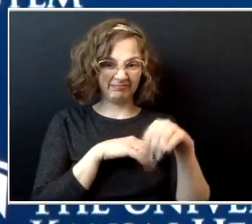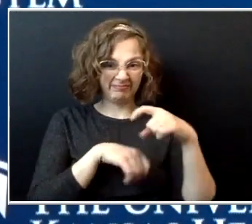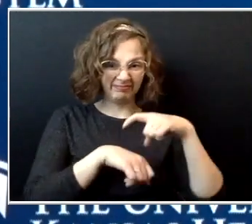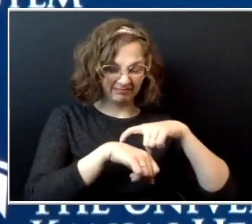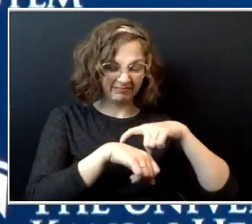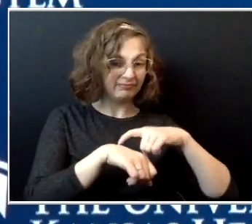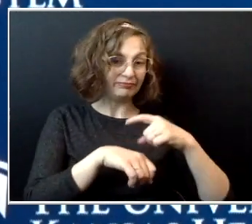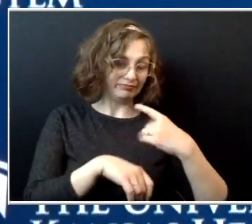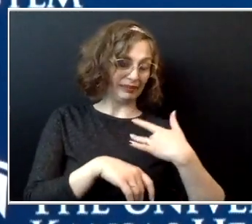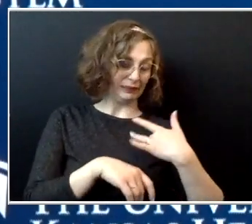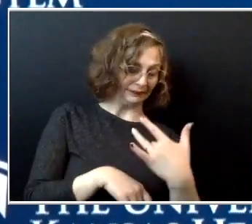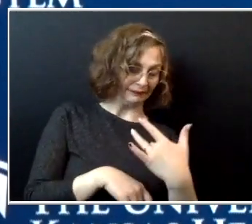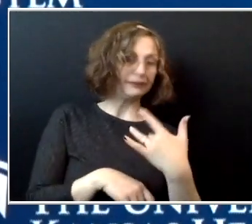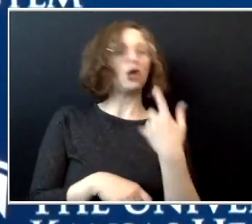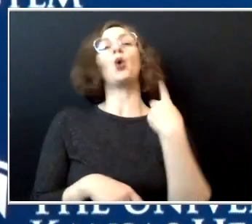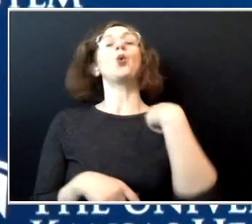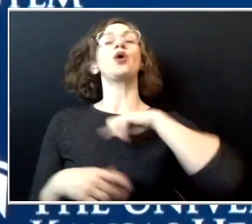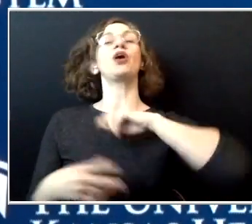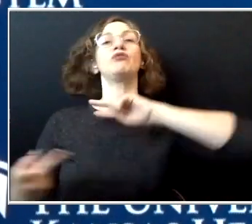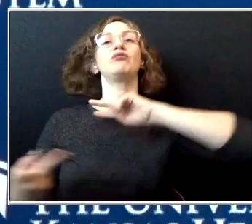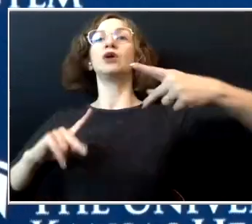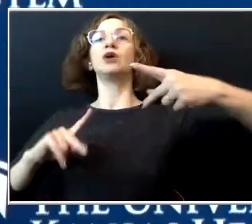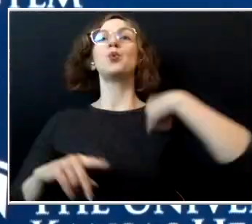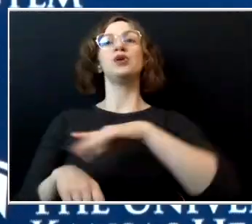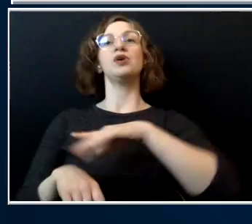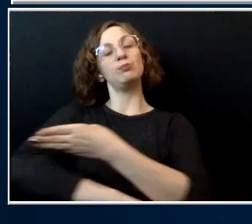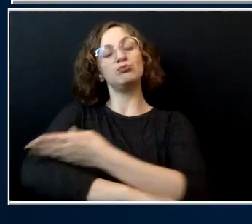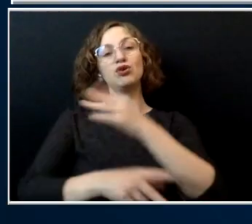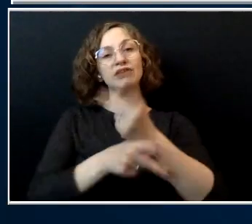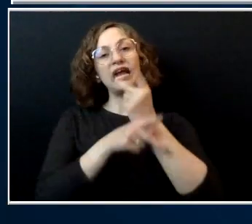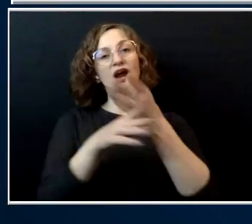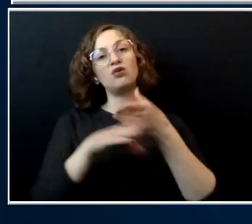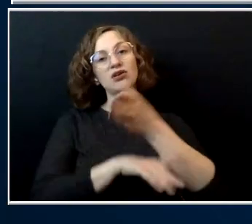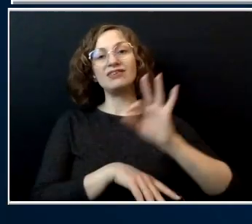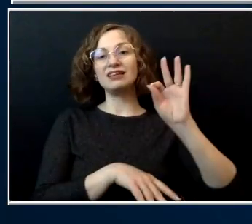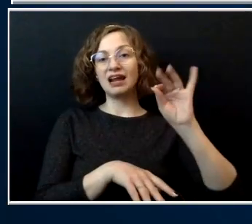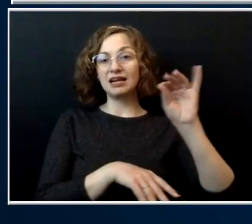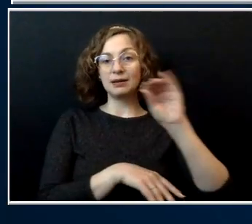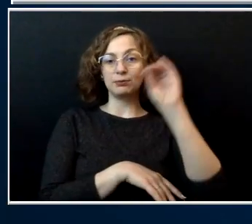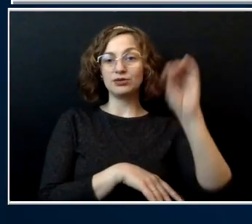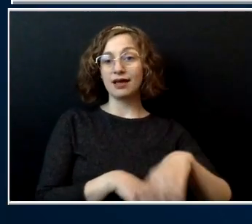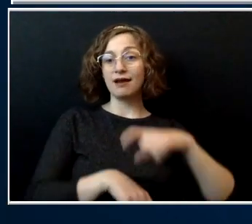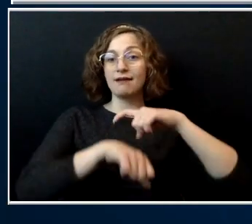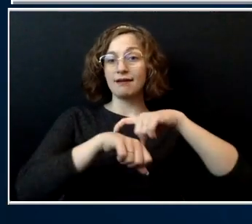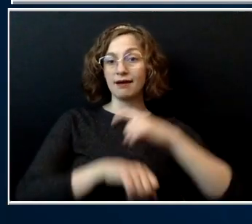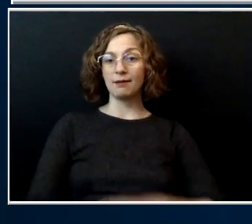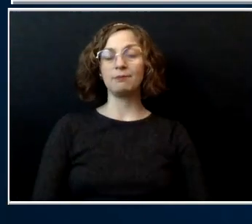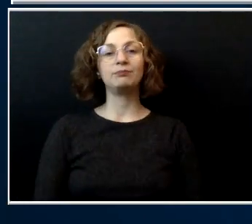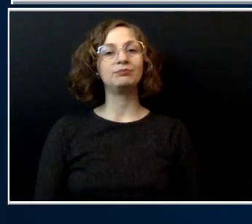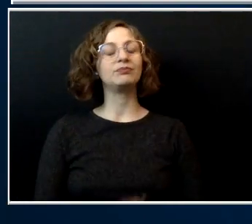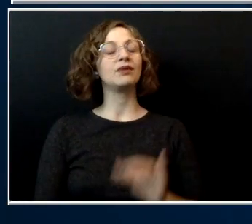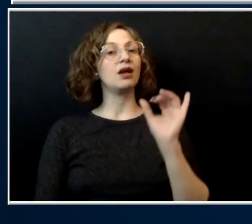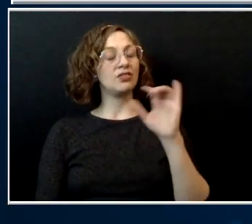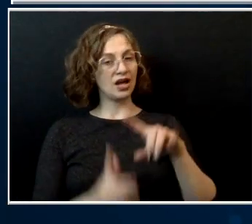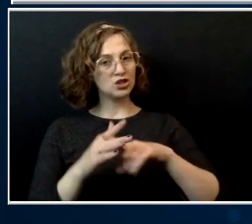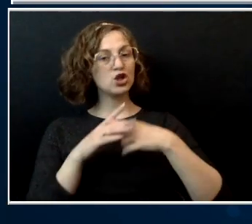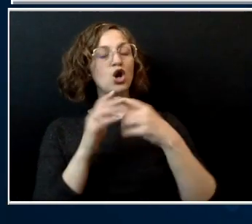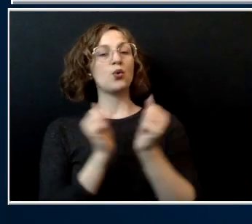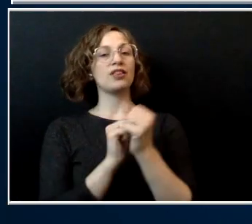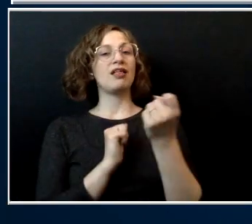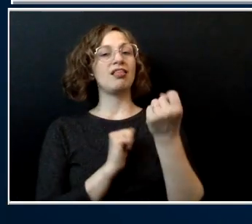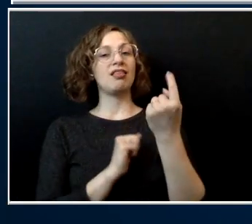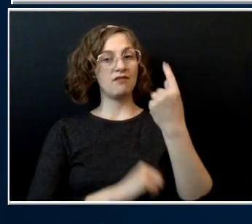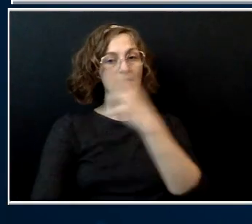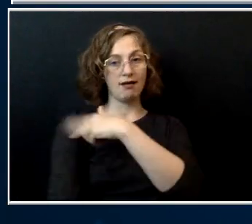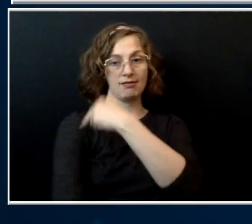shown that we've improved care more than 90% of the time. So now this started with 11 hospitals, an independent physician practice, and a